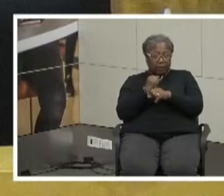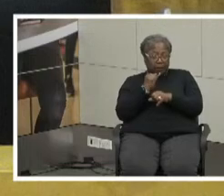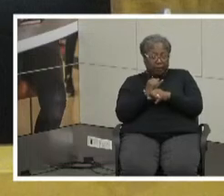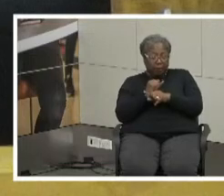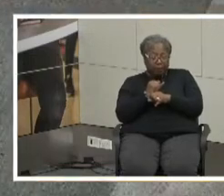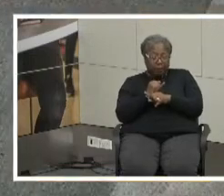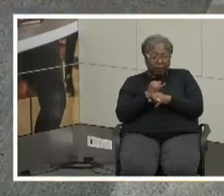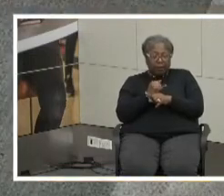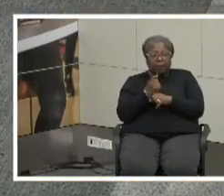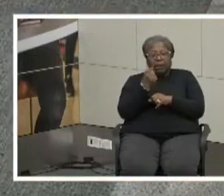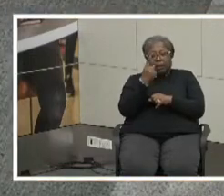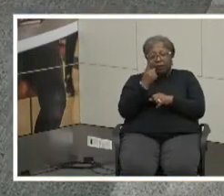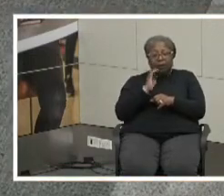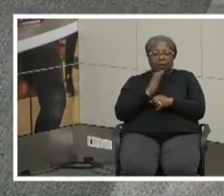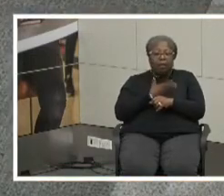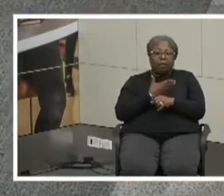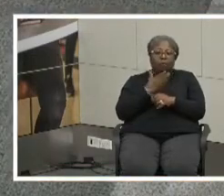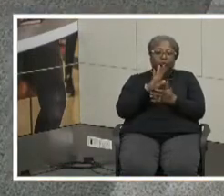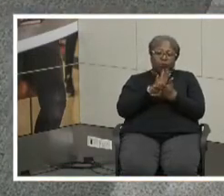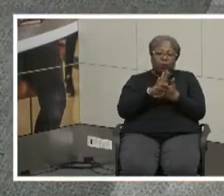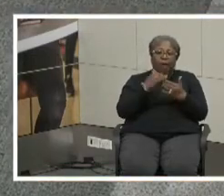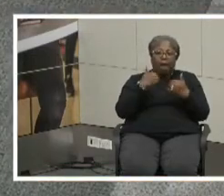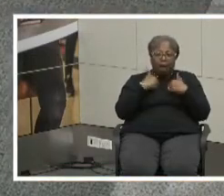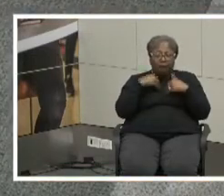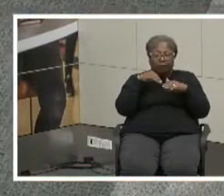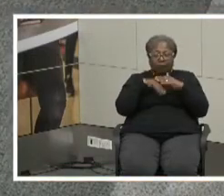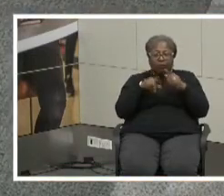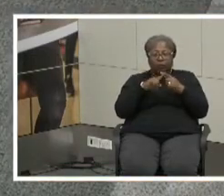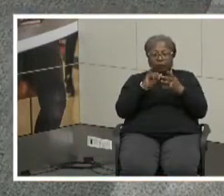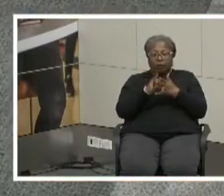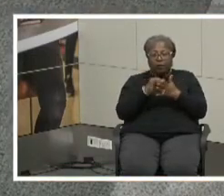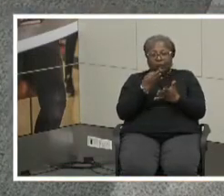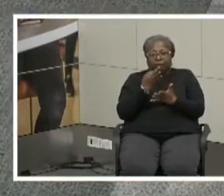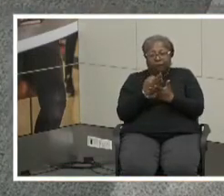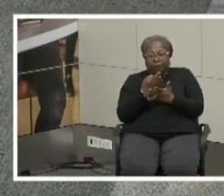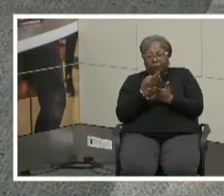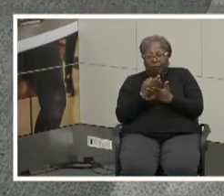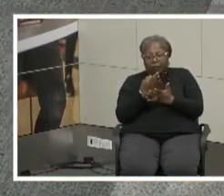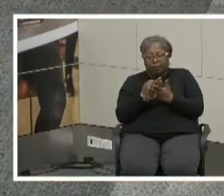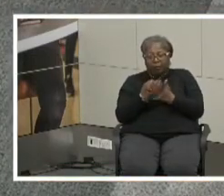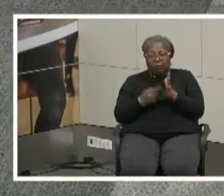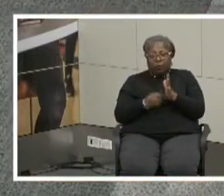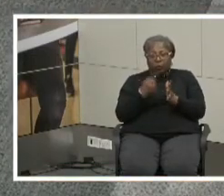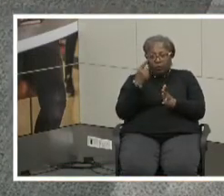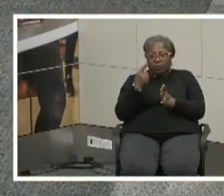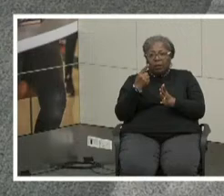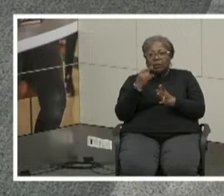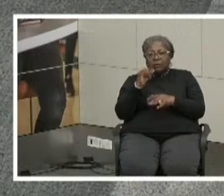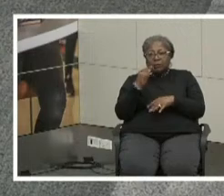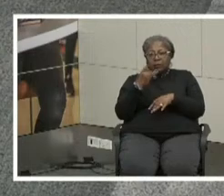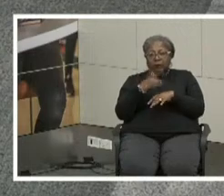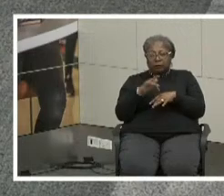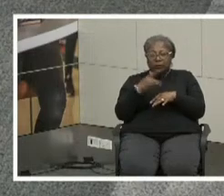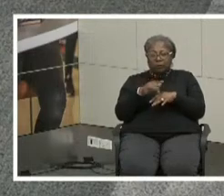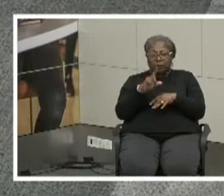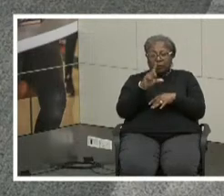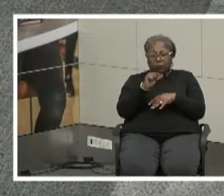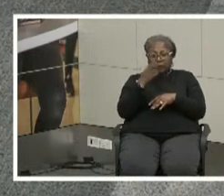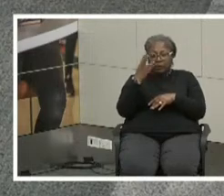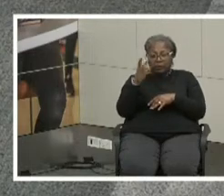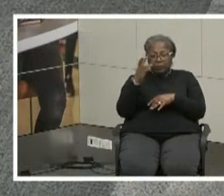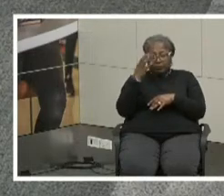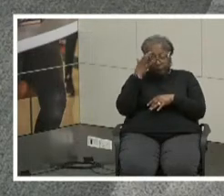right 11 of our campuses have accessed this fund uh once it's been made available since